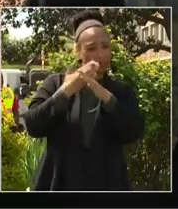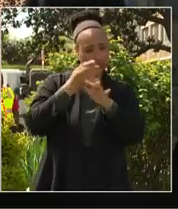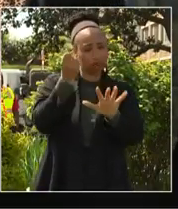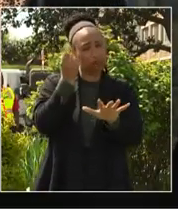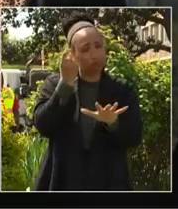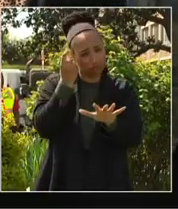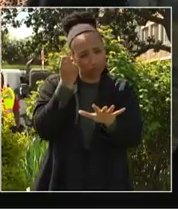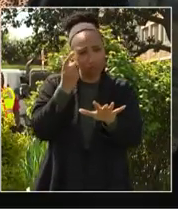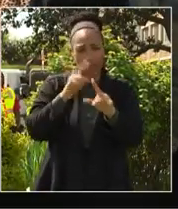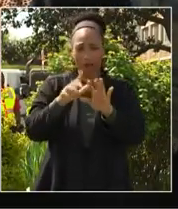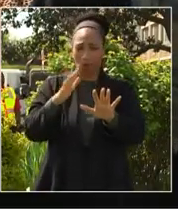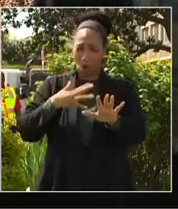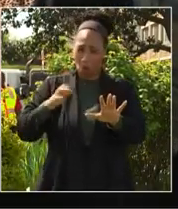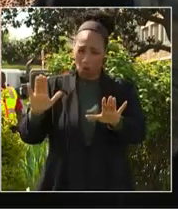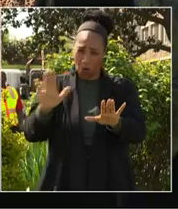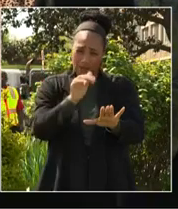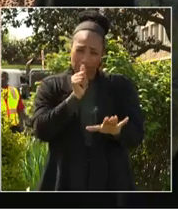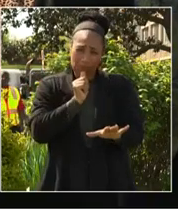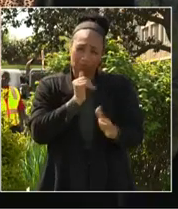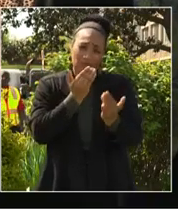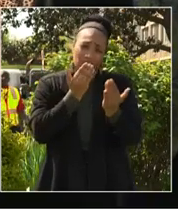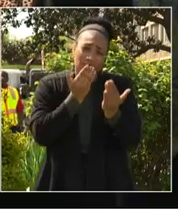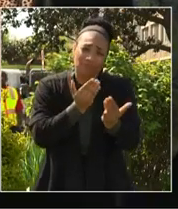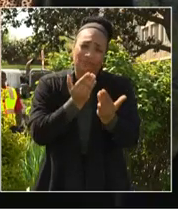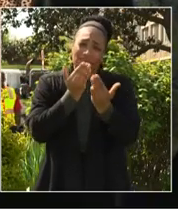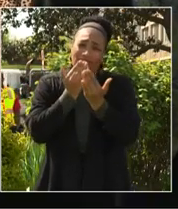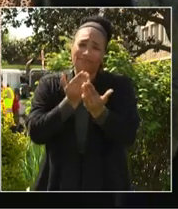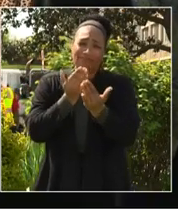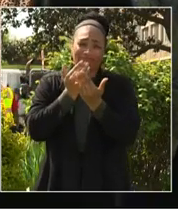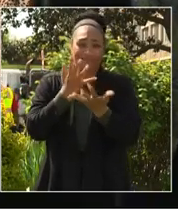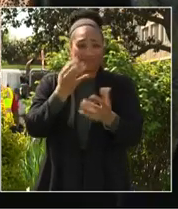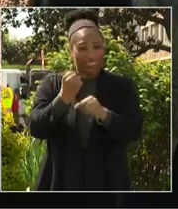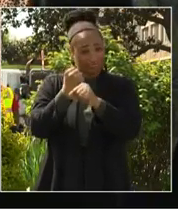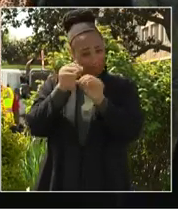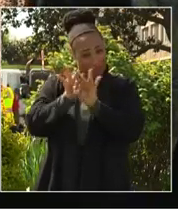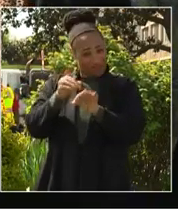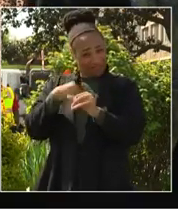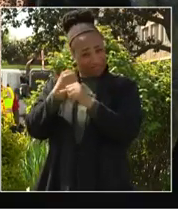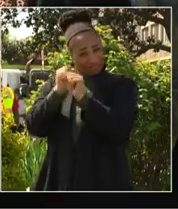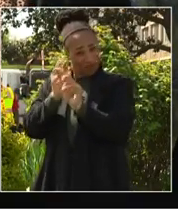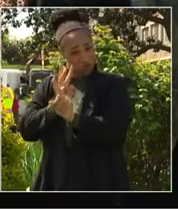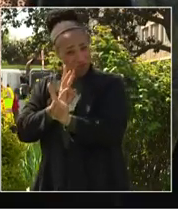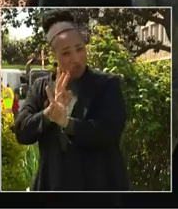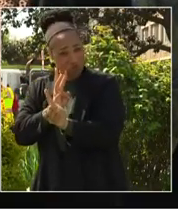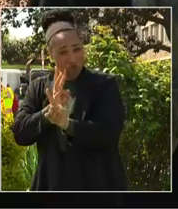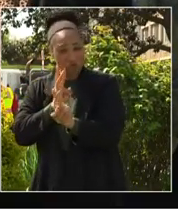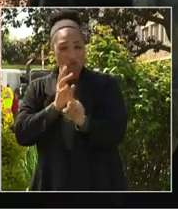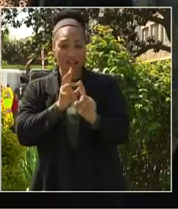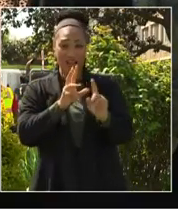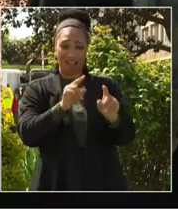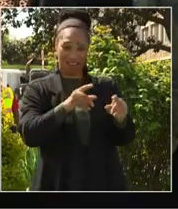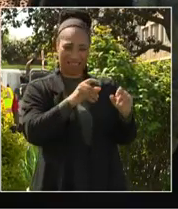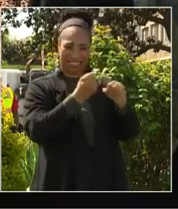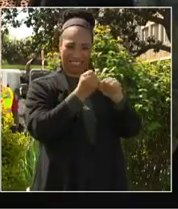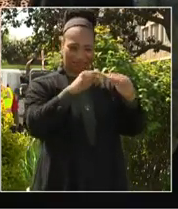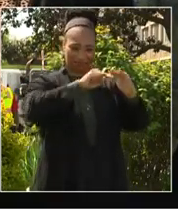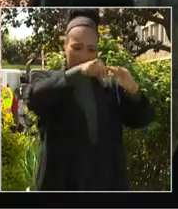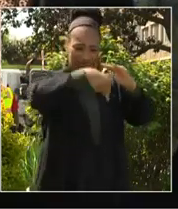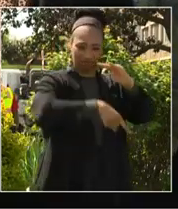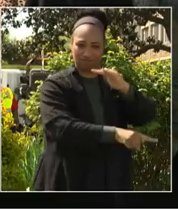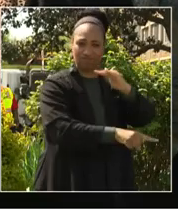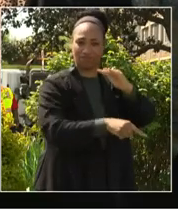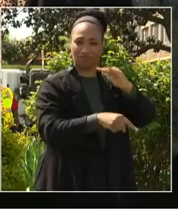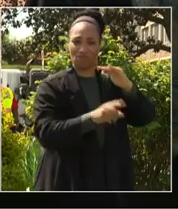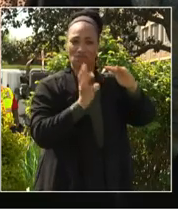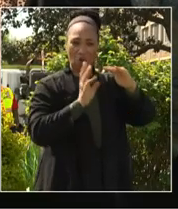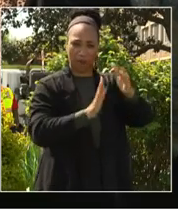it ensures we have safe drinking water and reliable water and sewer service. Working with DDOT and our utilities,